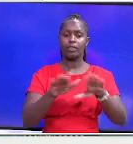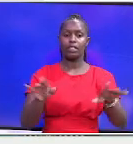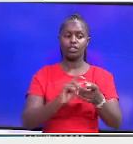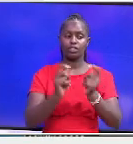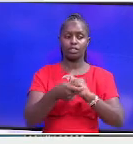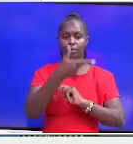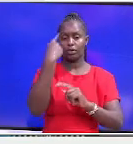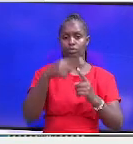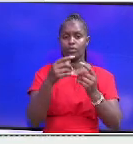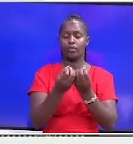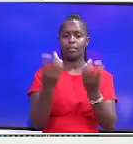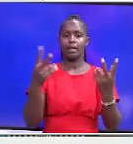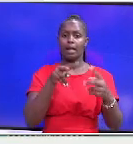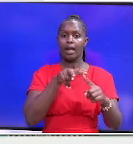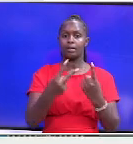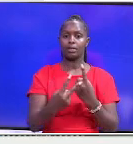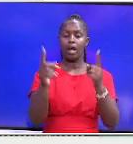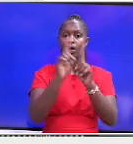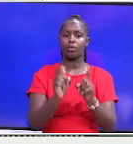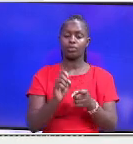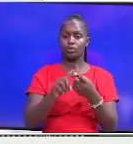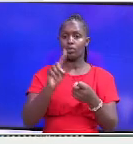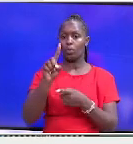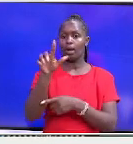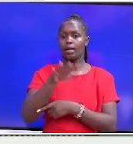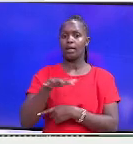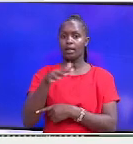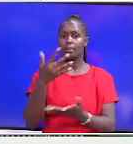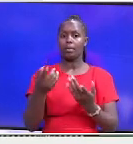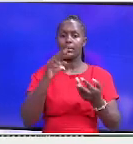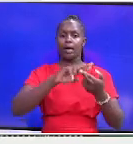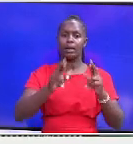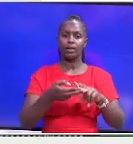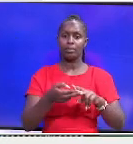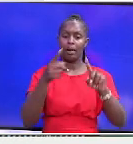A value of land right now in one corner may be a million shillings, but